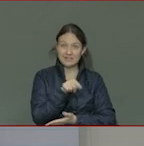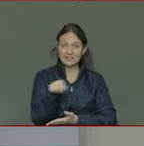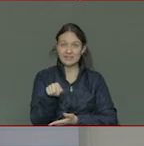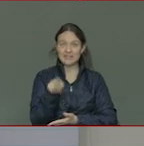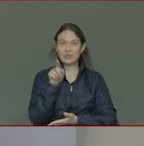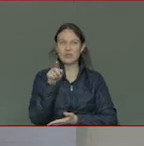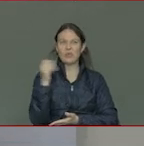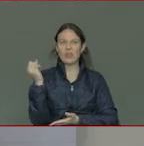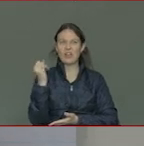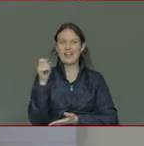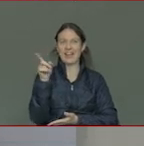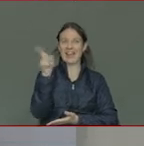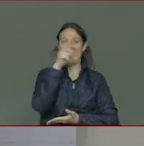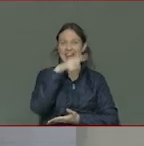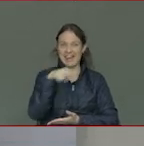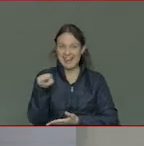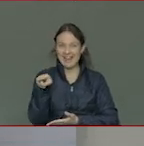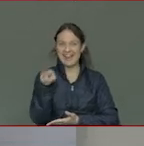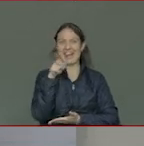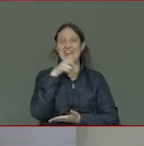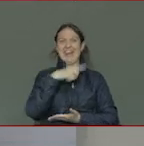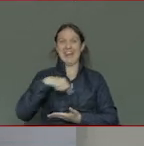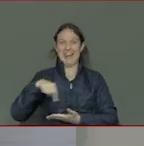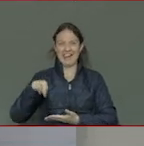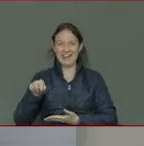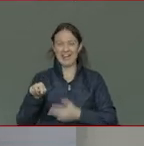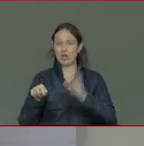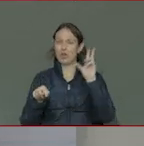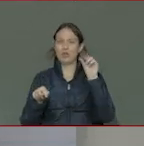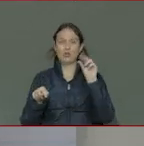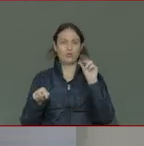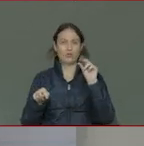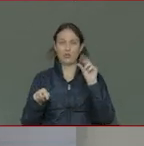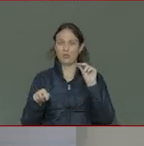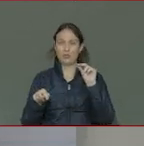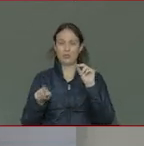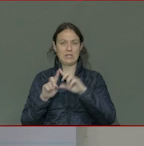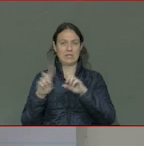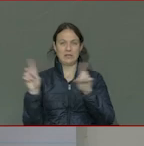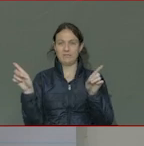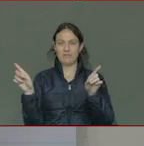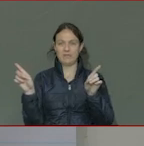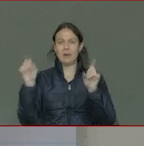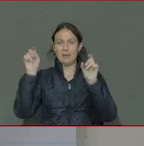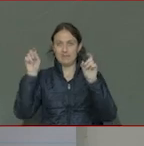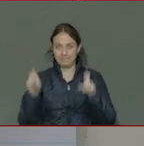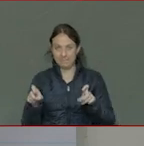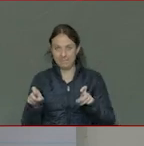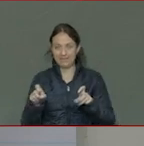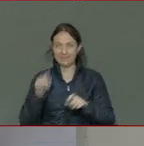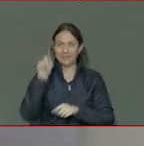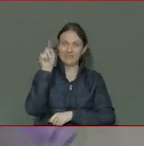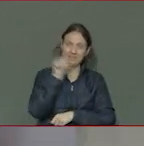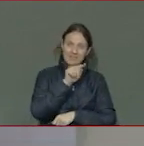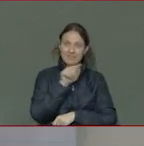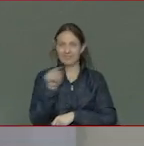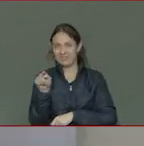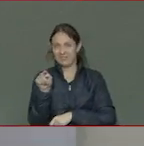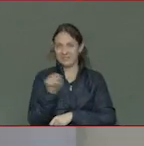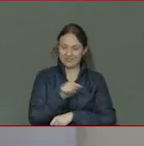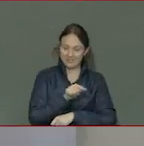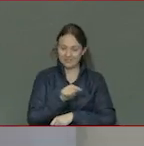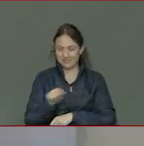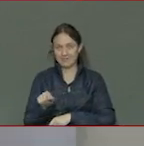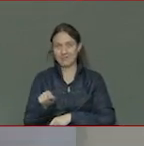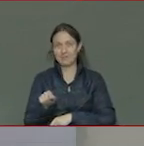write sigma like that, because that symbol is not sigma, it's epsilon. Okay, Greek alphabet. Okay,